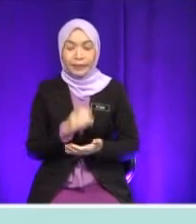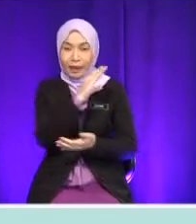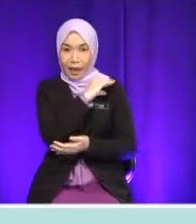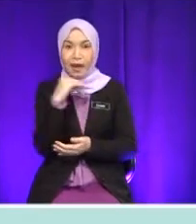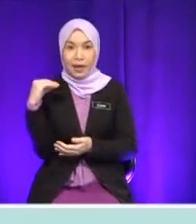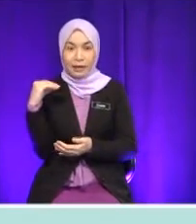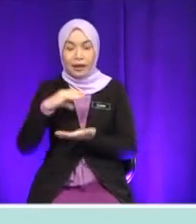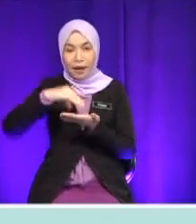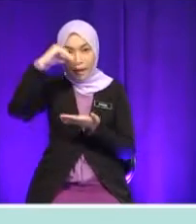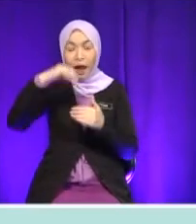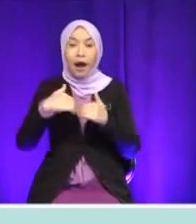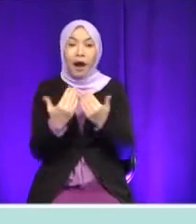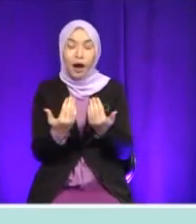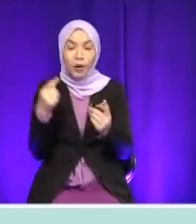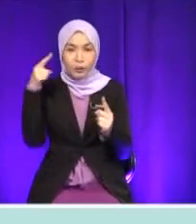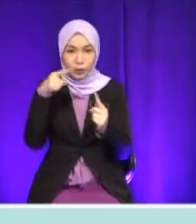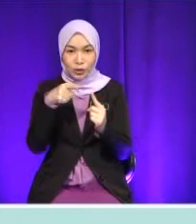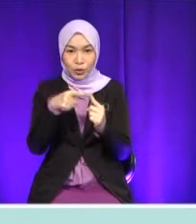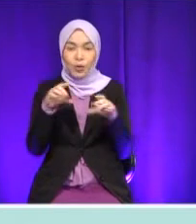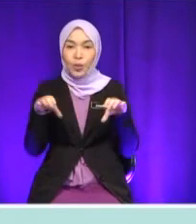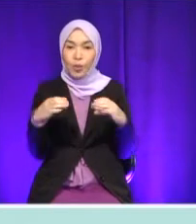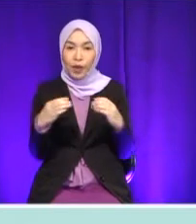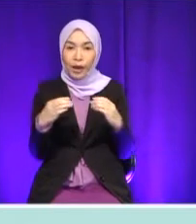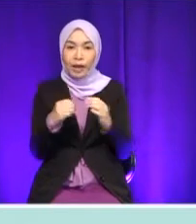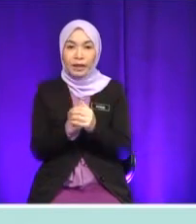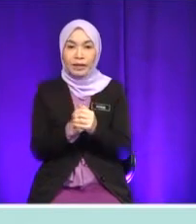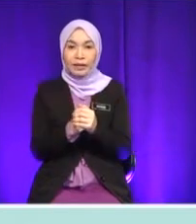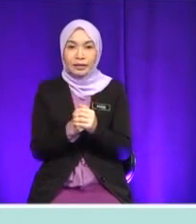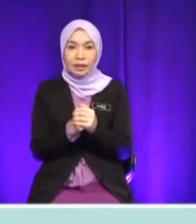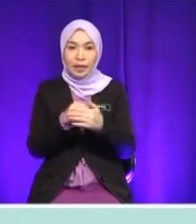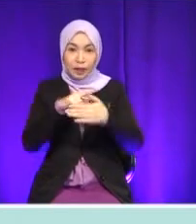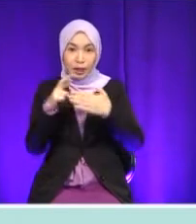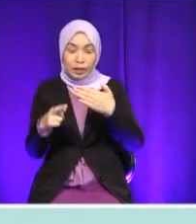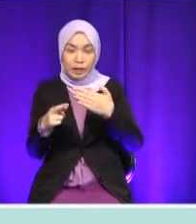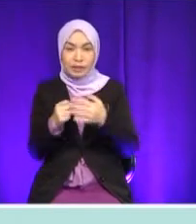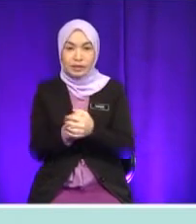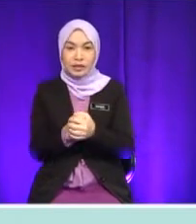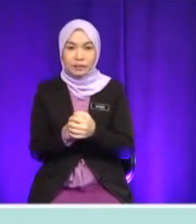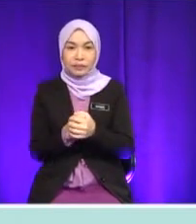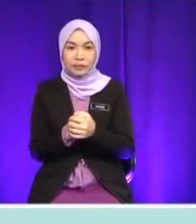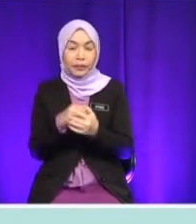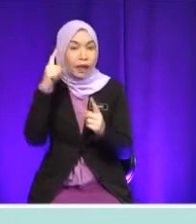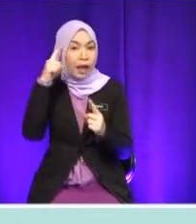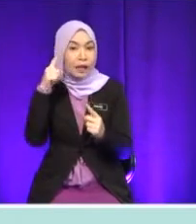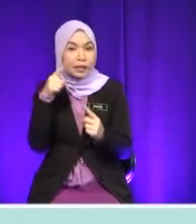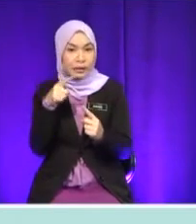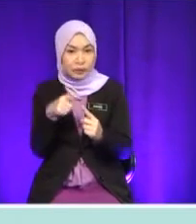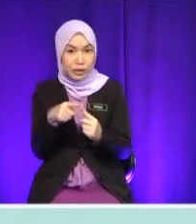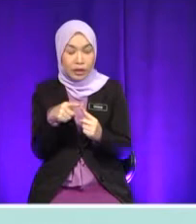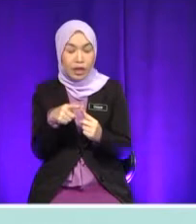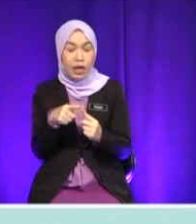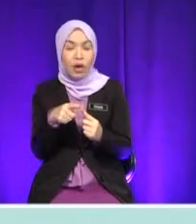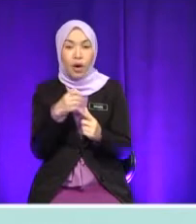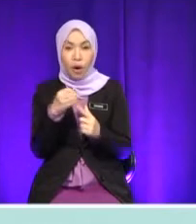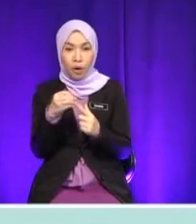okay, how to make a decision. So we have a title here, choose your stand. Second part, agree or disagree. Third part, how to attract